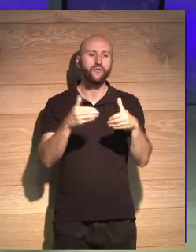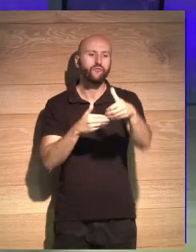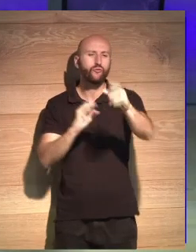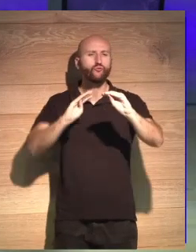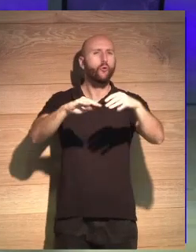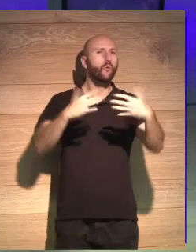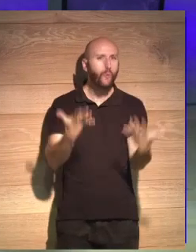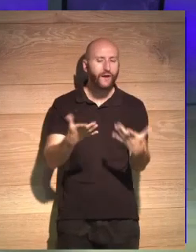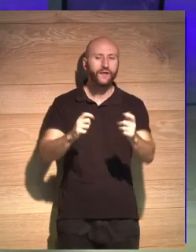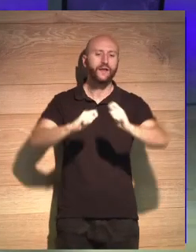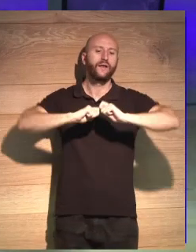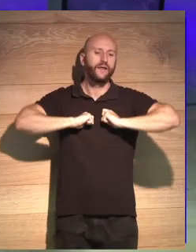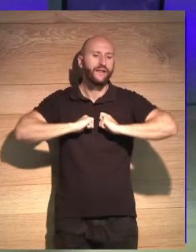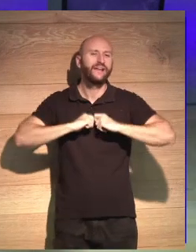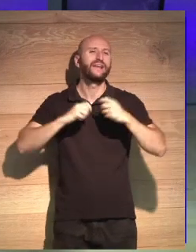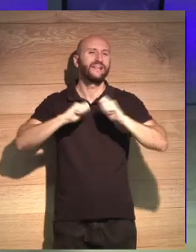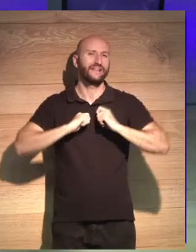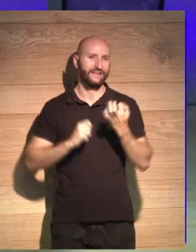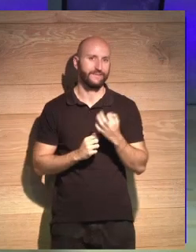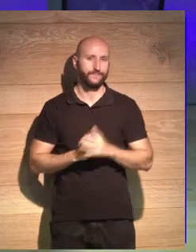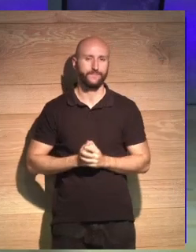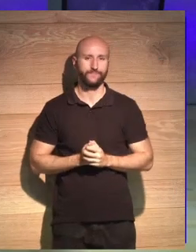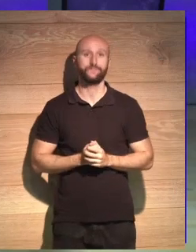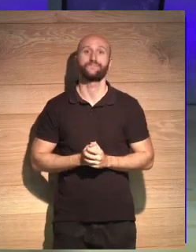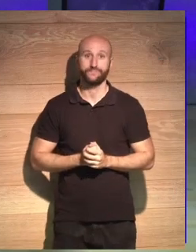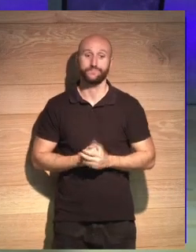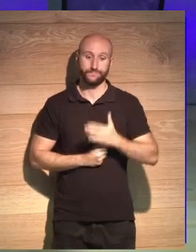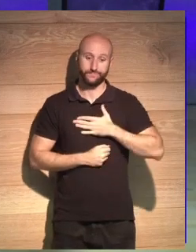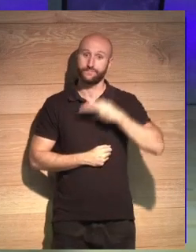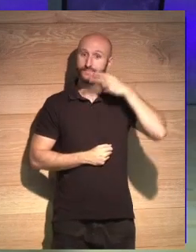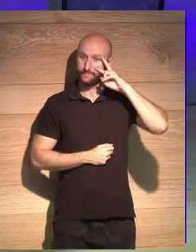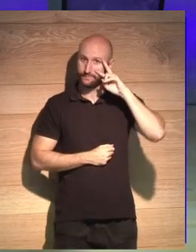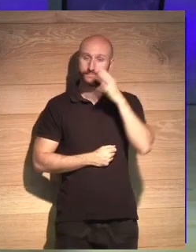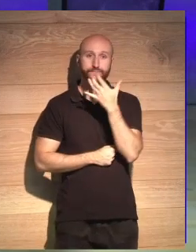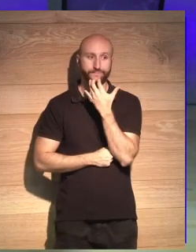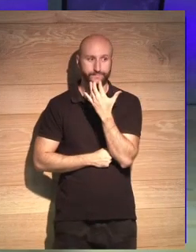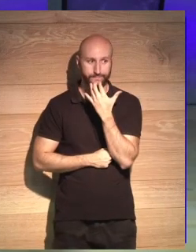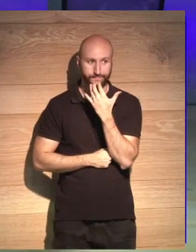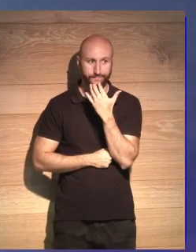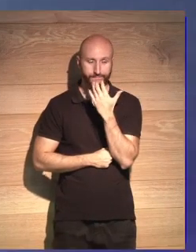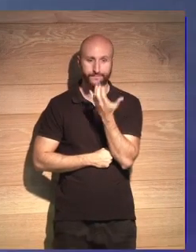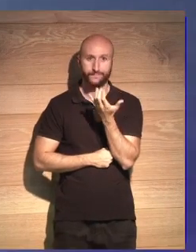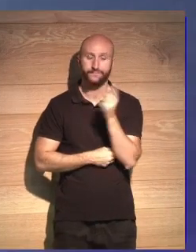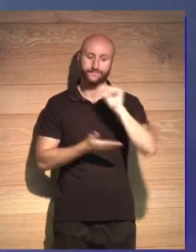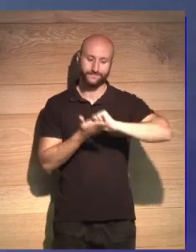is virtual reality, how is it going to develop? Well, based on my